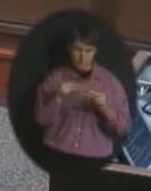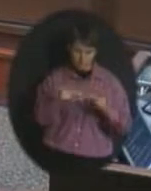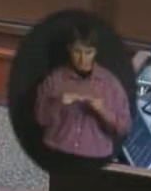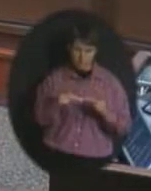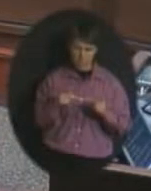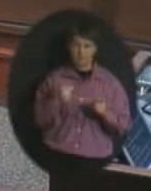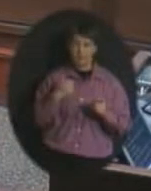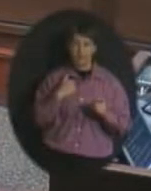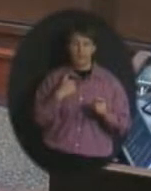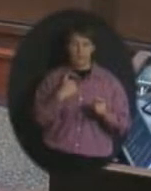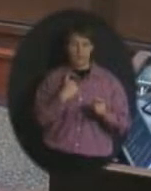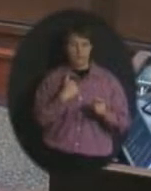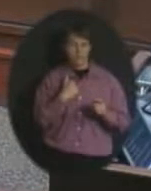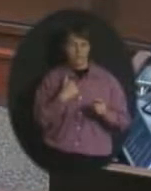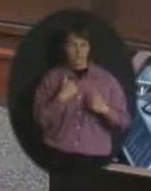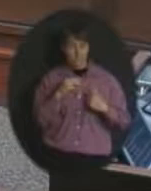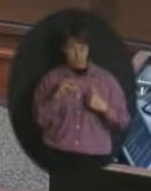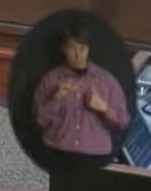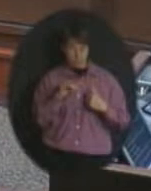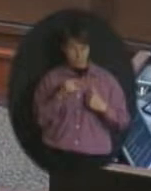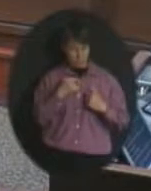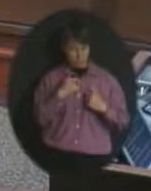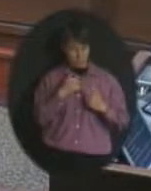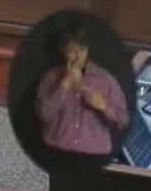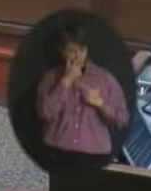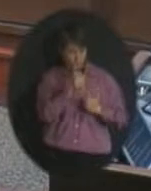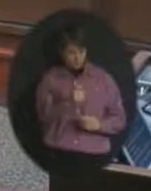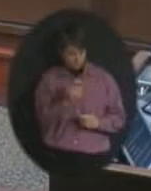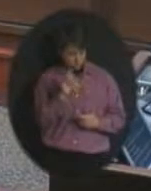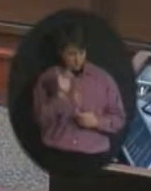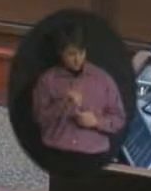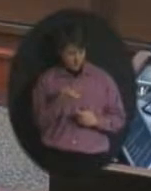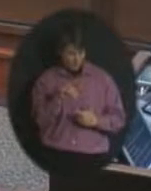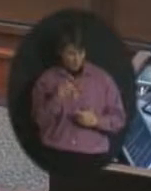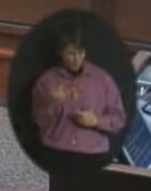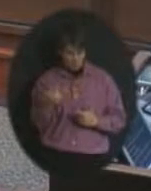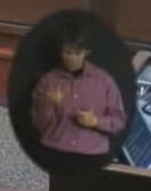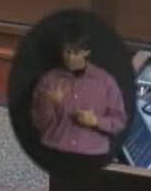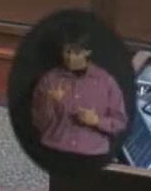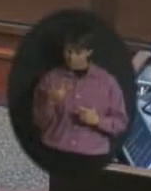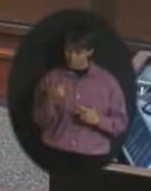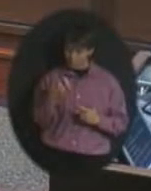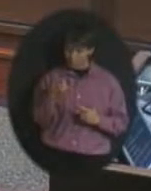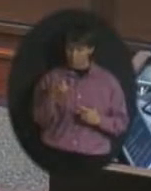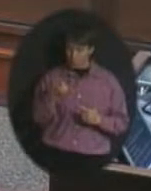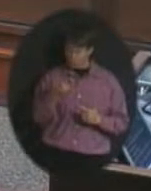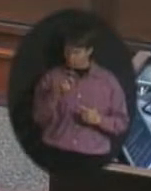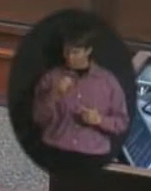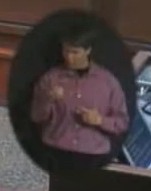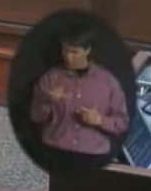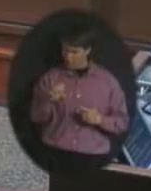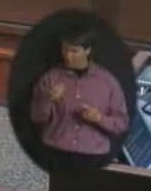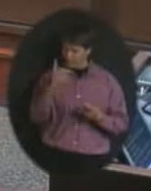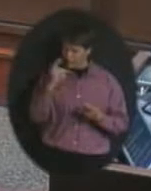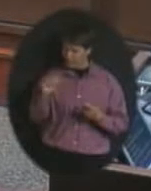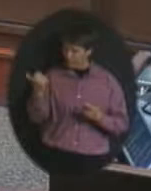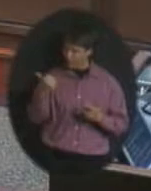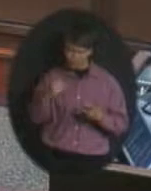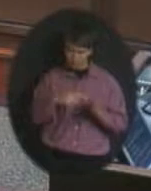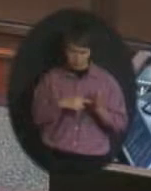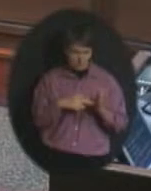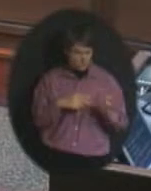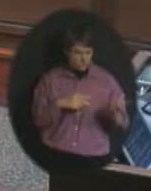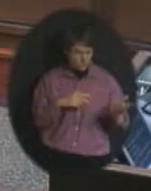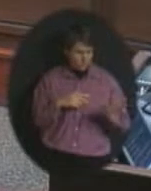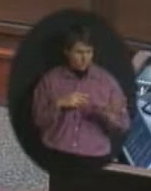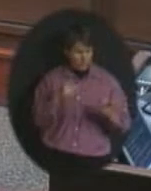I have expressed an interest in fulfilling that role. Are there any other board members? I think